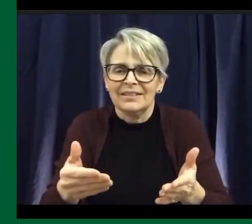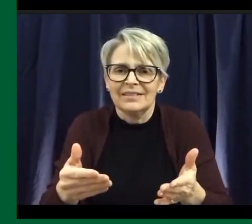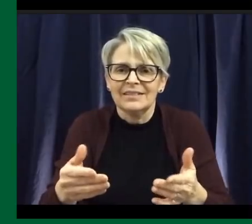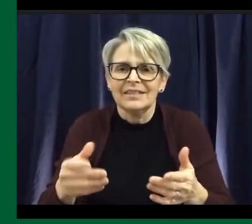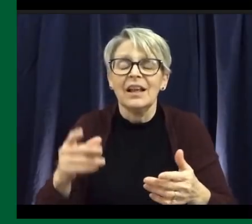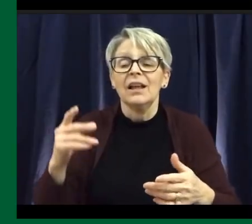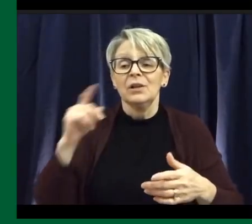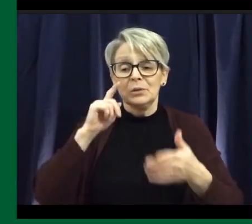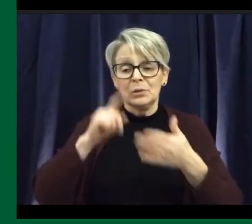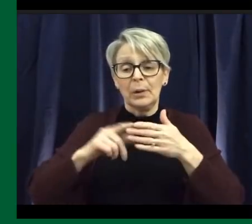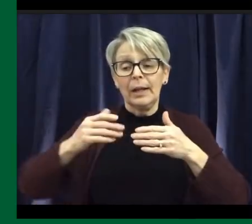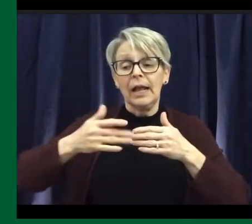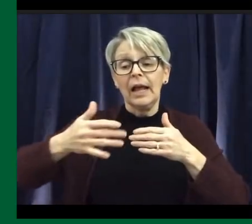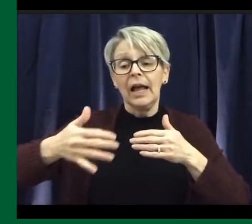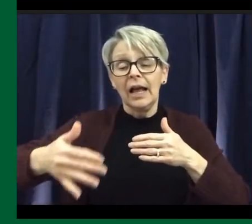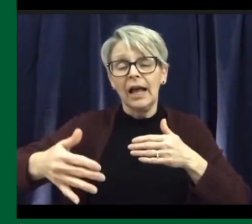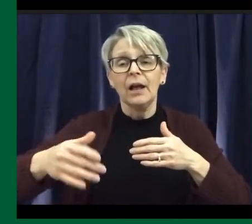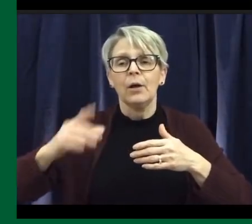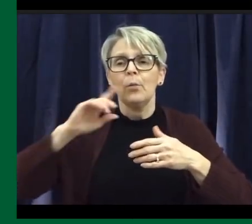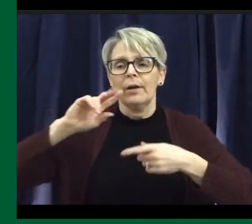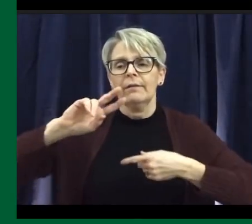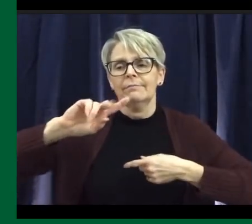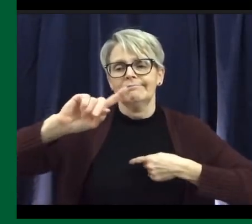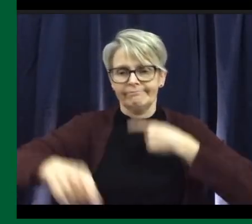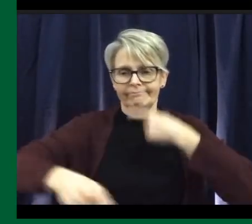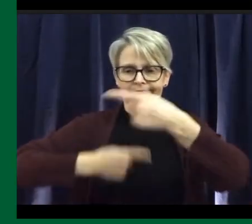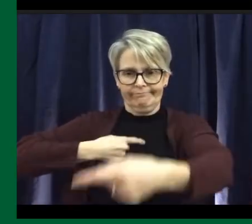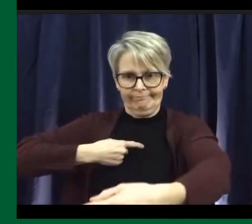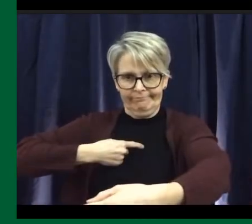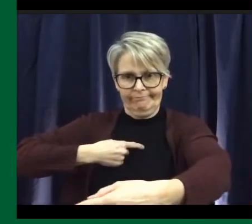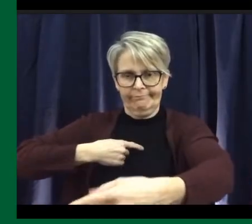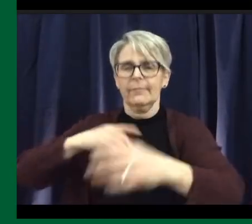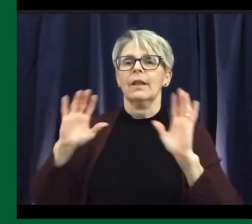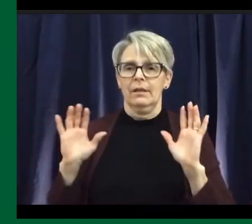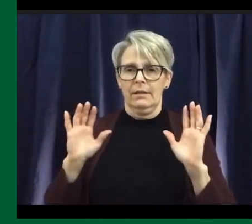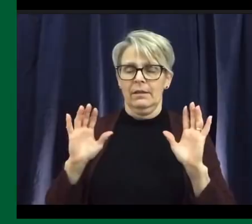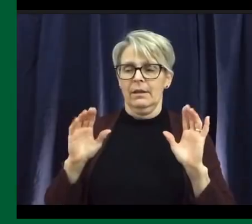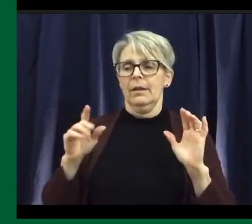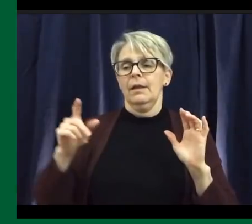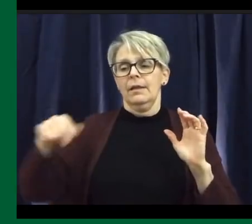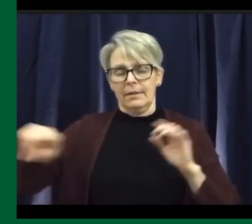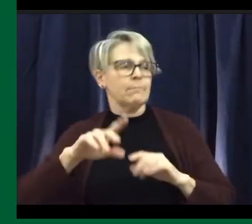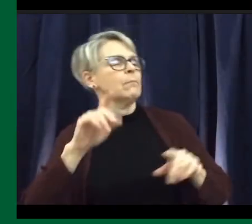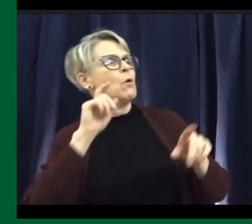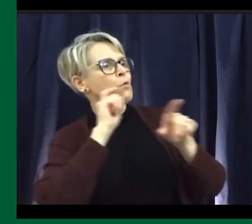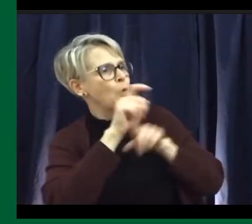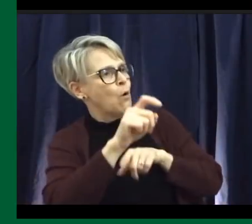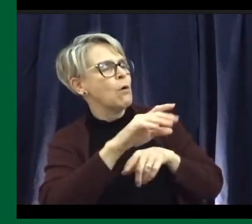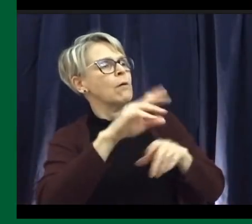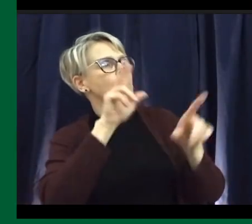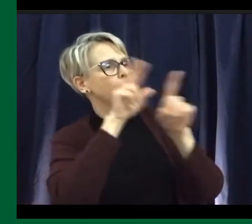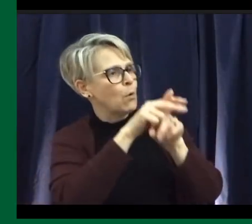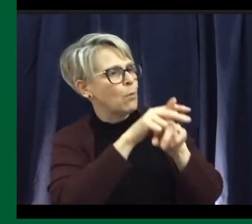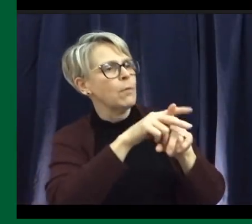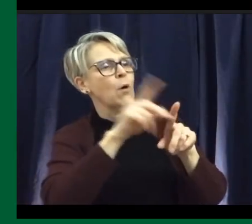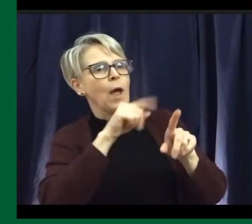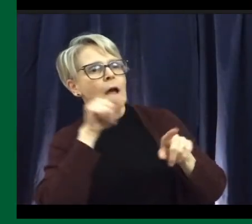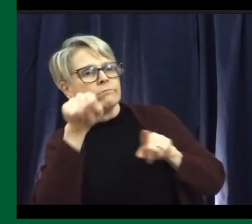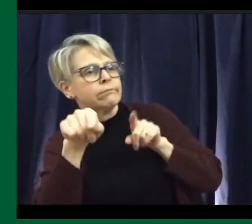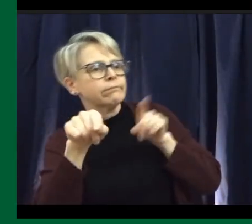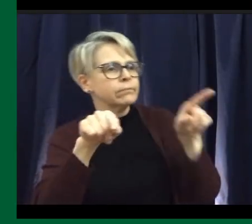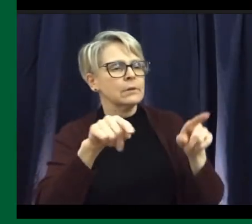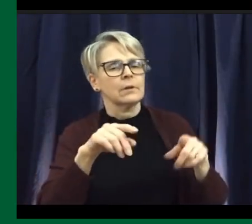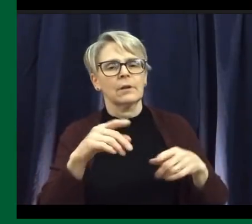days is us do an about face, where people are going to be able to book their own appointments, choose where they're going to get their vaccine in clinics that